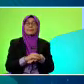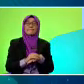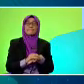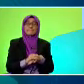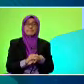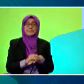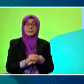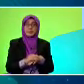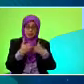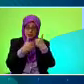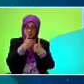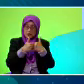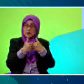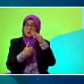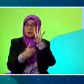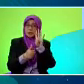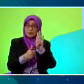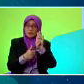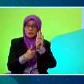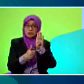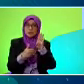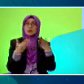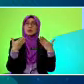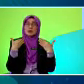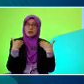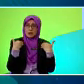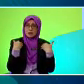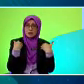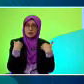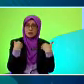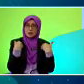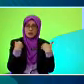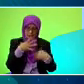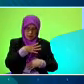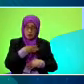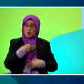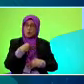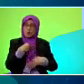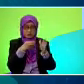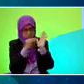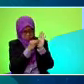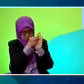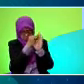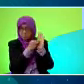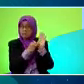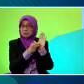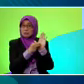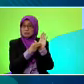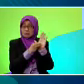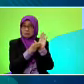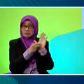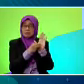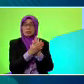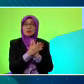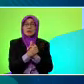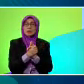For bread B, I observed that there are some white spots over here. Okay. Right. Moles